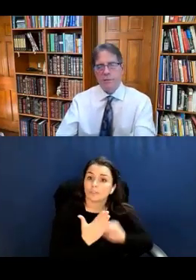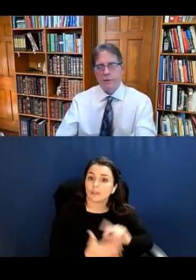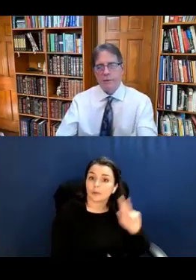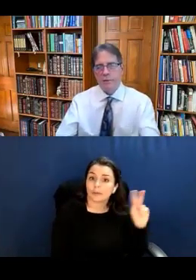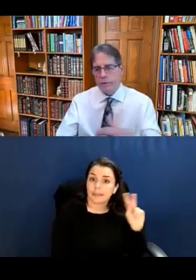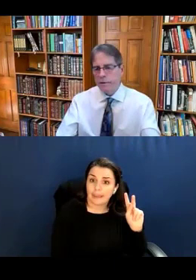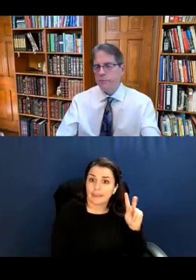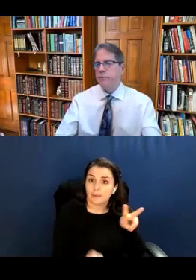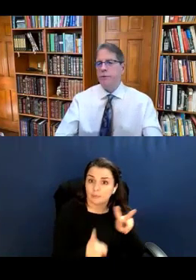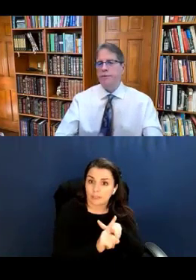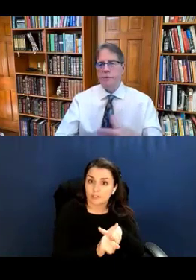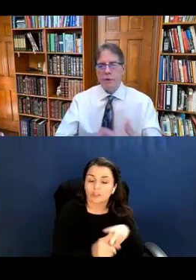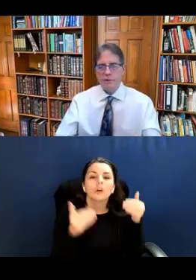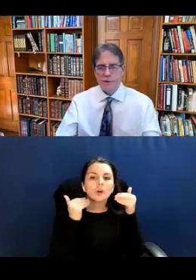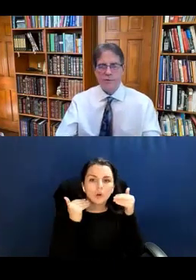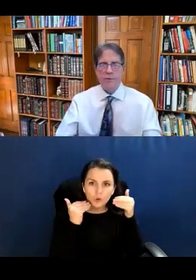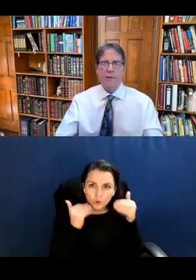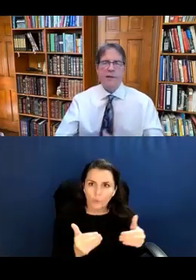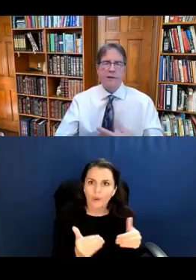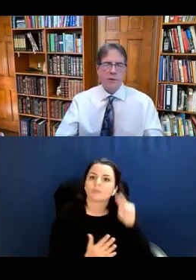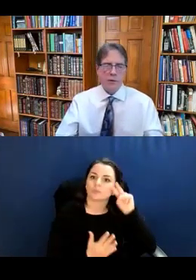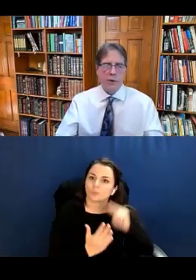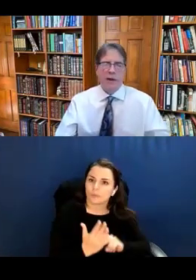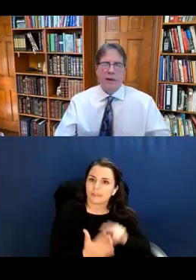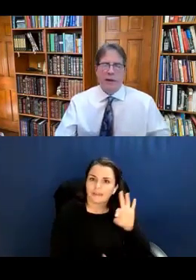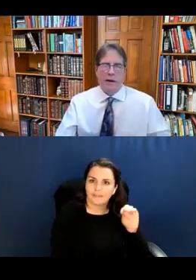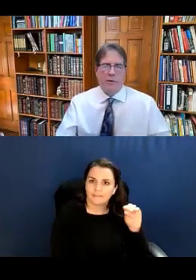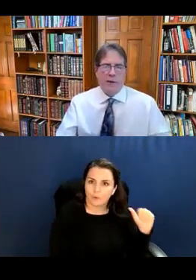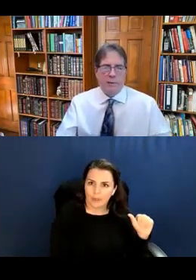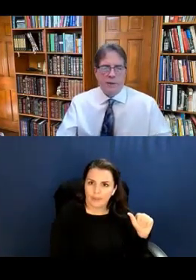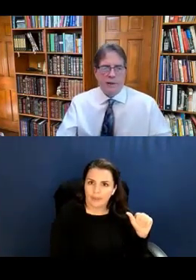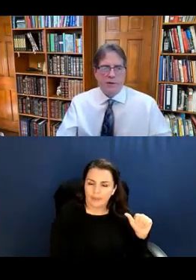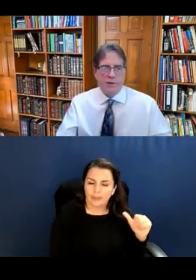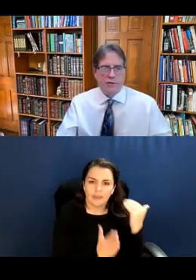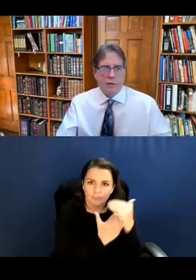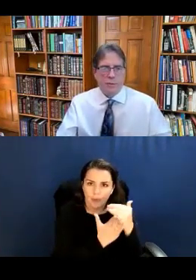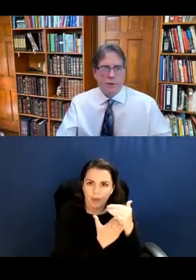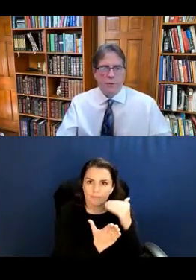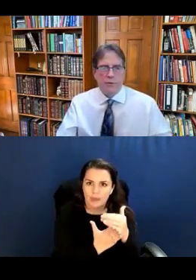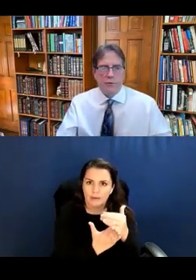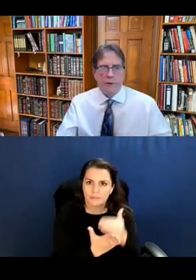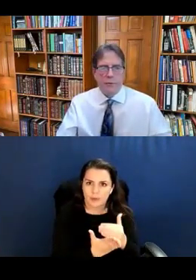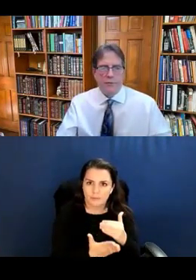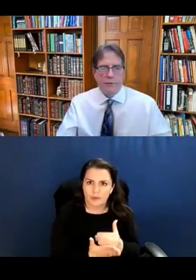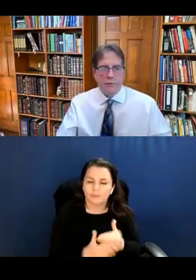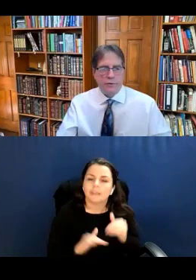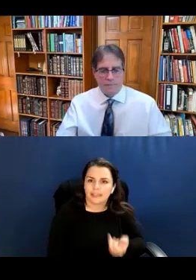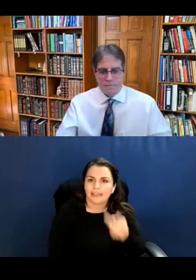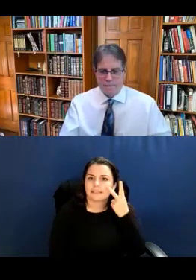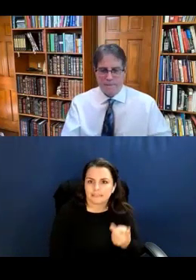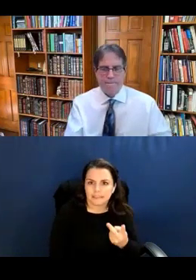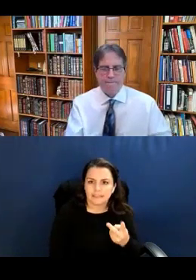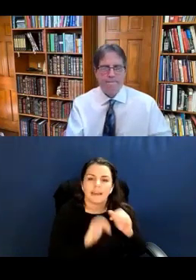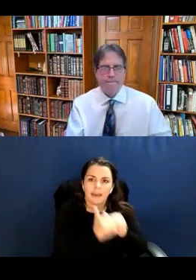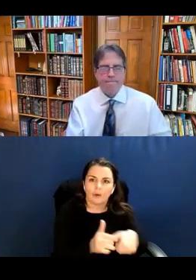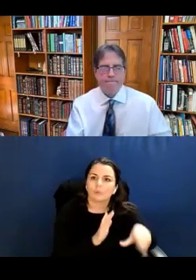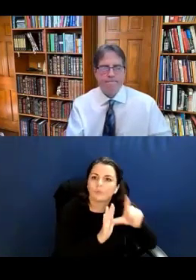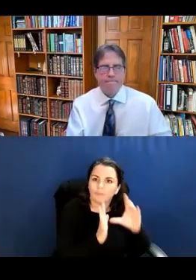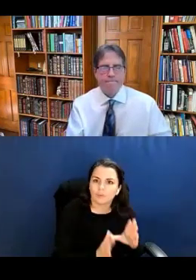funding opportunity, read through the review questions so that they know how that application is going to be reviewed by reviewers.